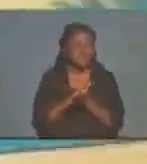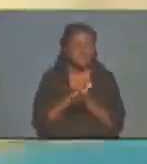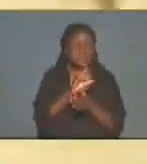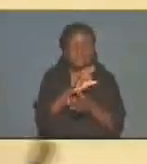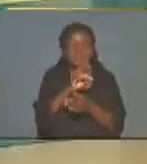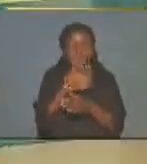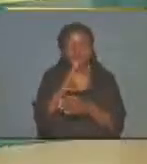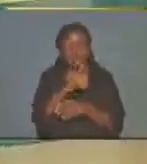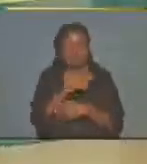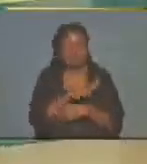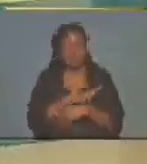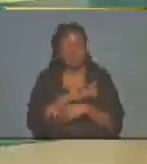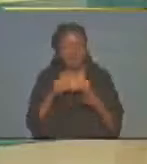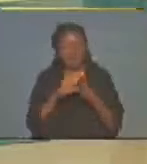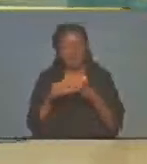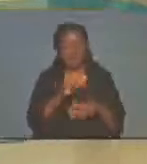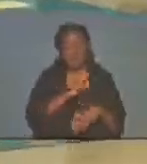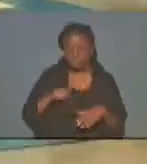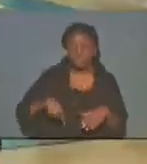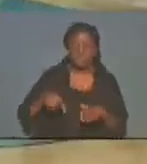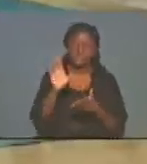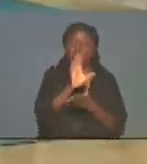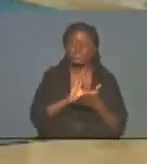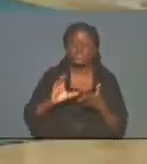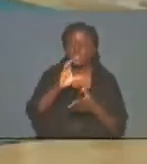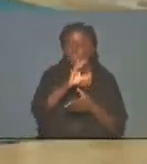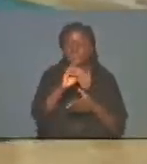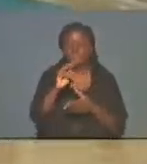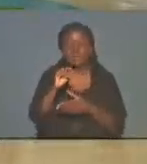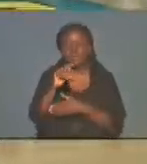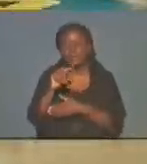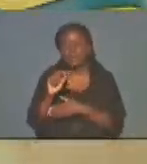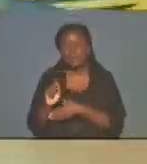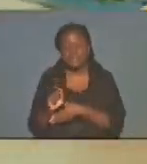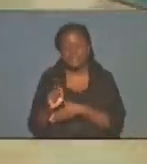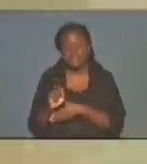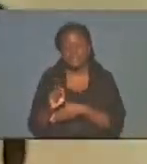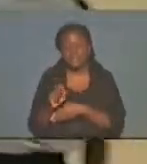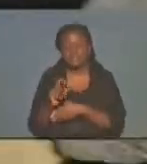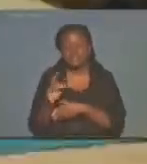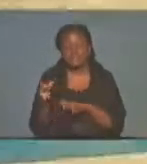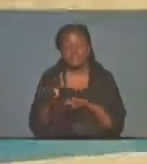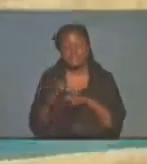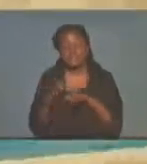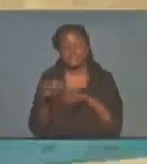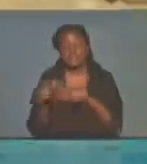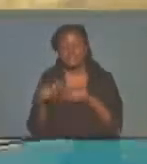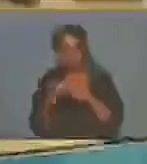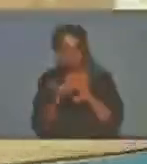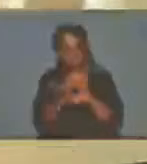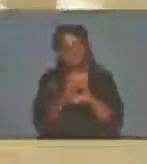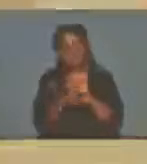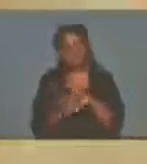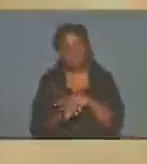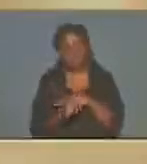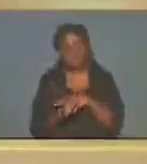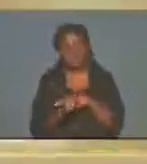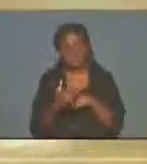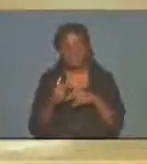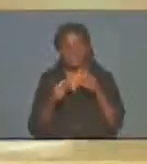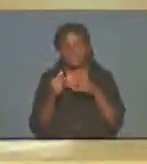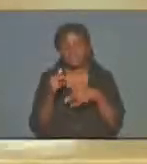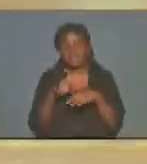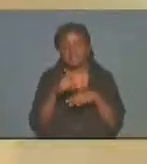against the Queens College Comets. Harcourt McCoy's patented press defense would allow the Stingrays to build a double-digit cushion after 1 half of